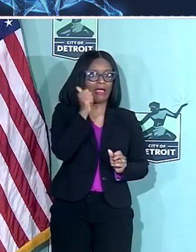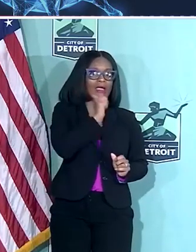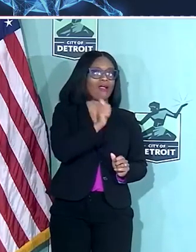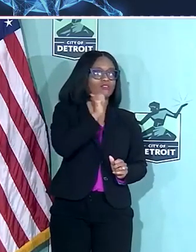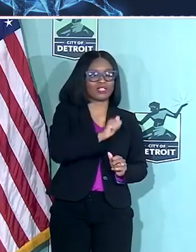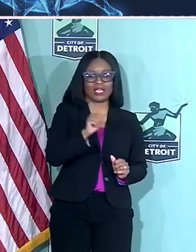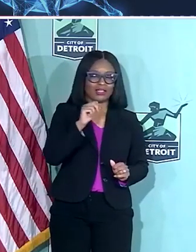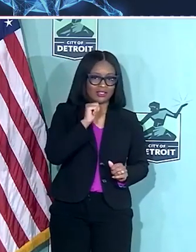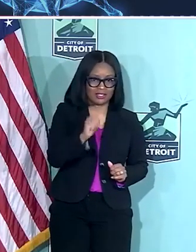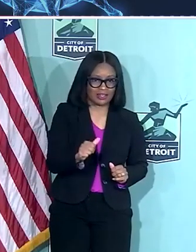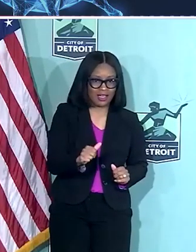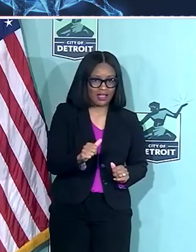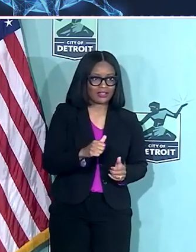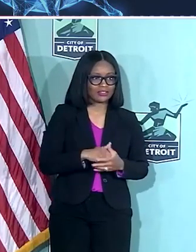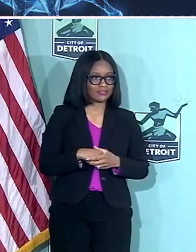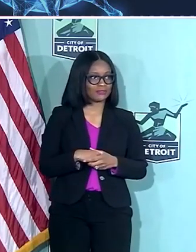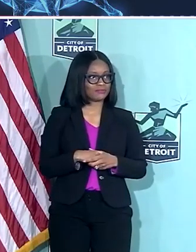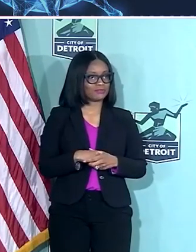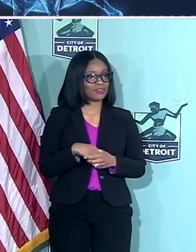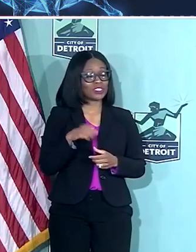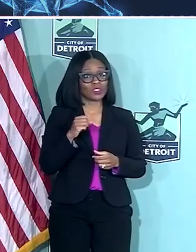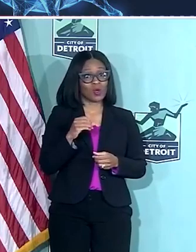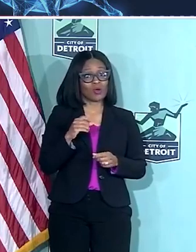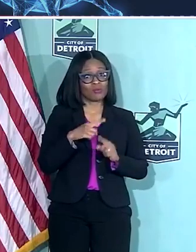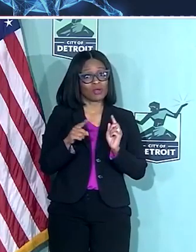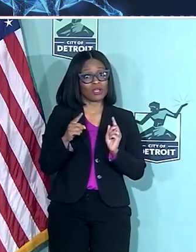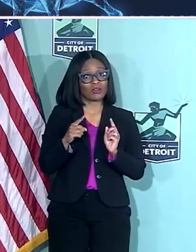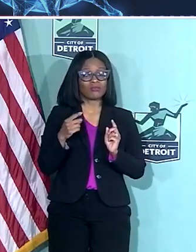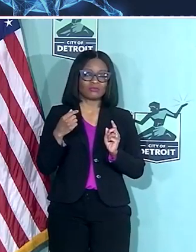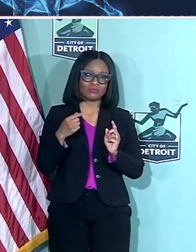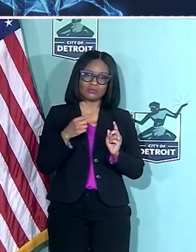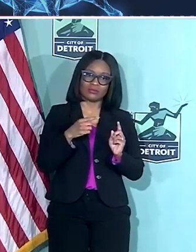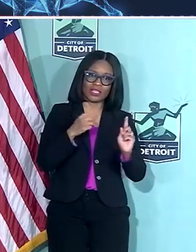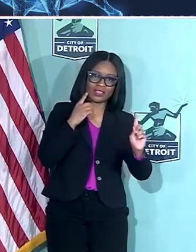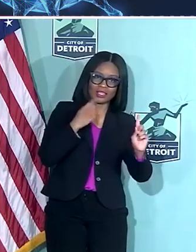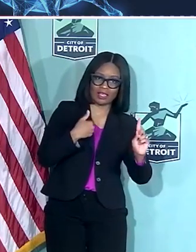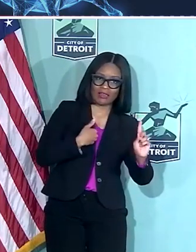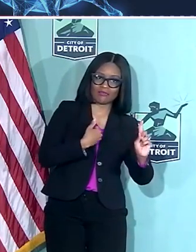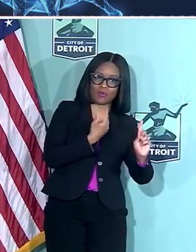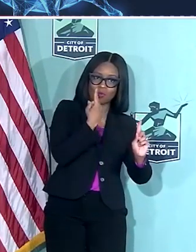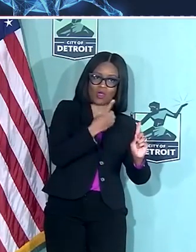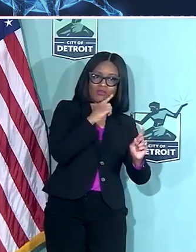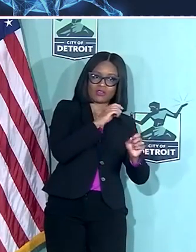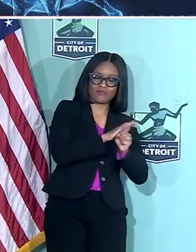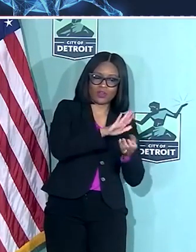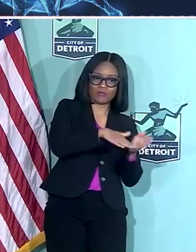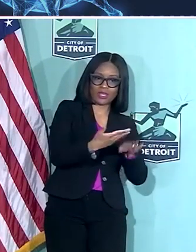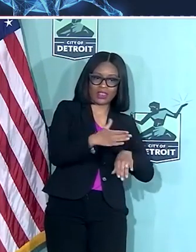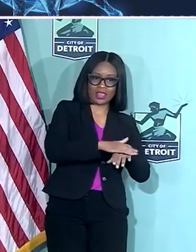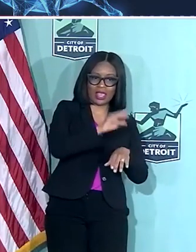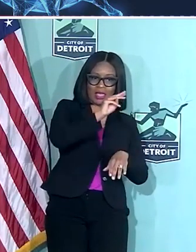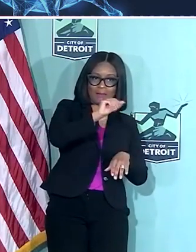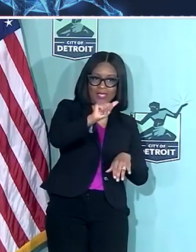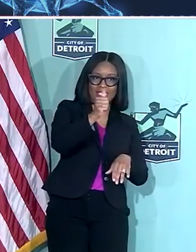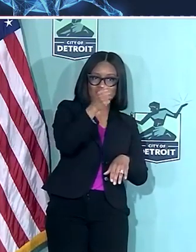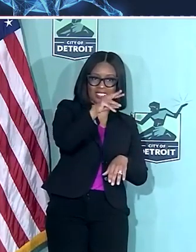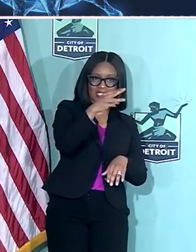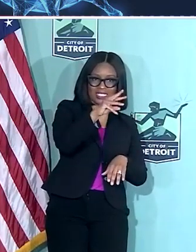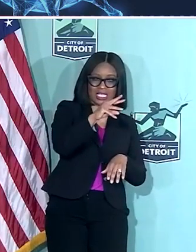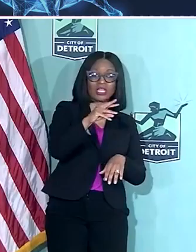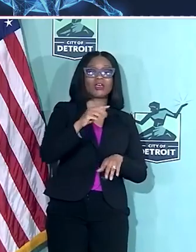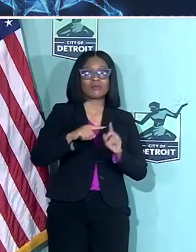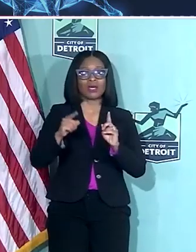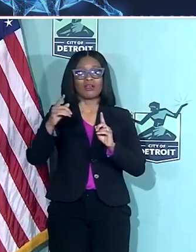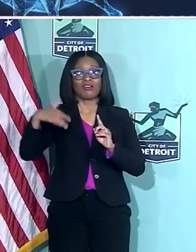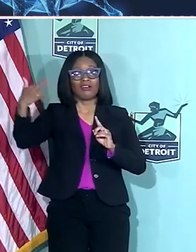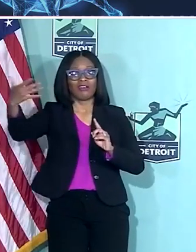daily number over the weekend, doesn't mean very much. But so far we have one reported death confirmed on May 16th. My guess is that we'll probably see one or two more in the coming